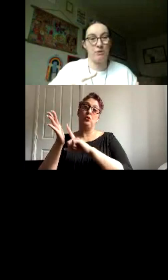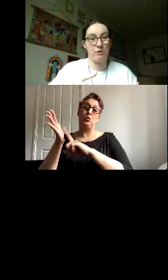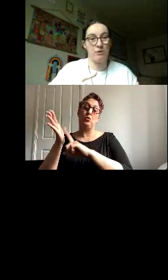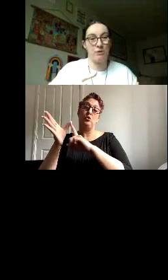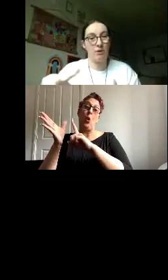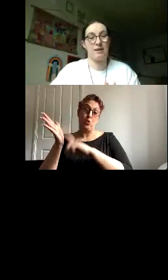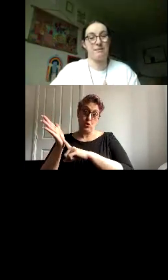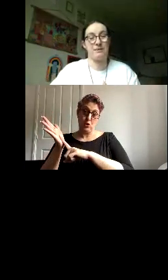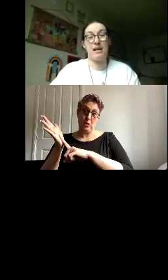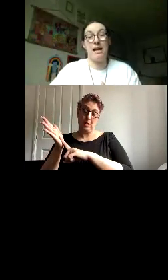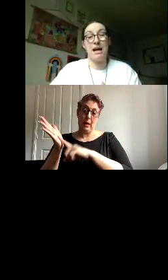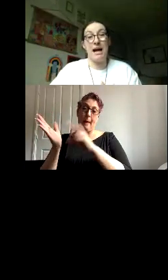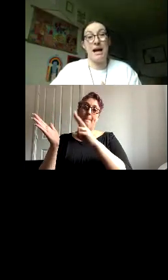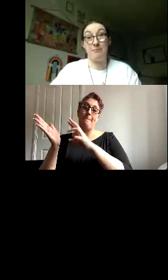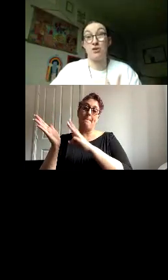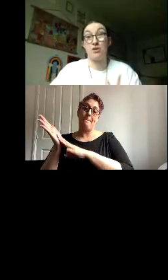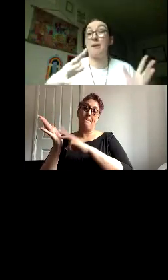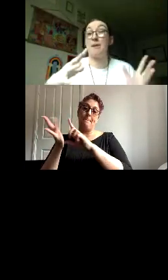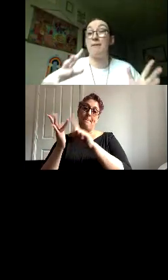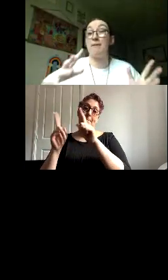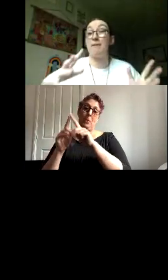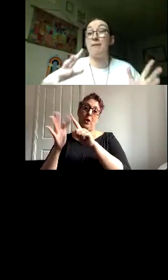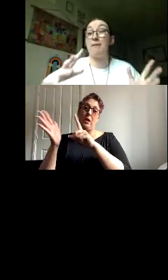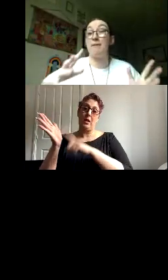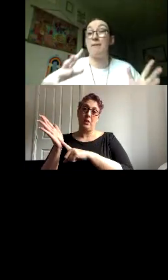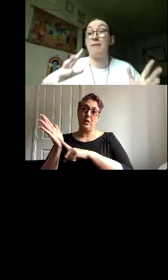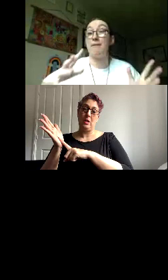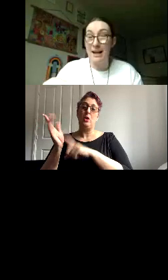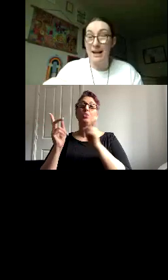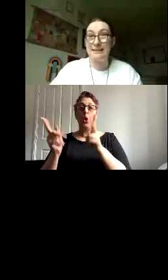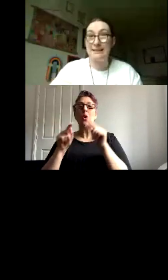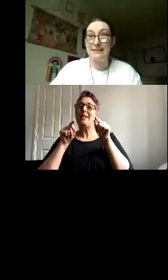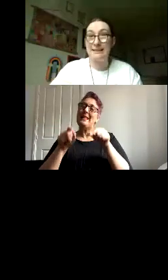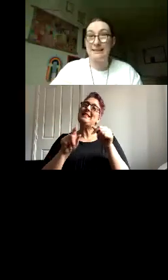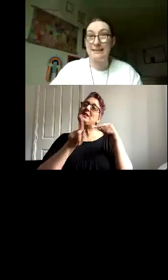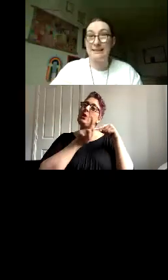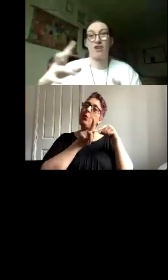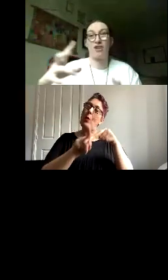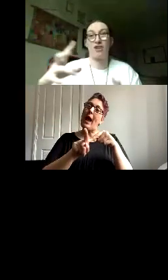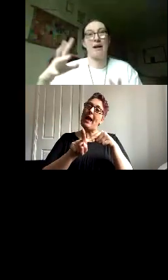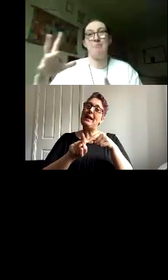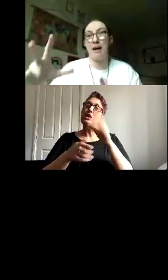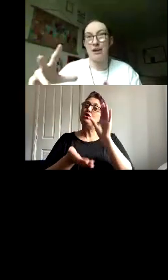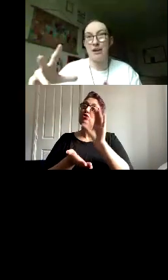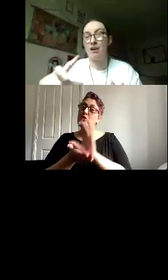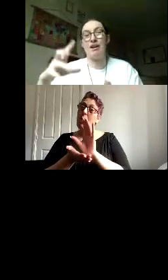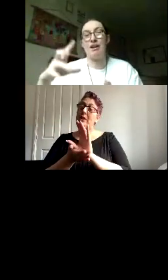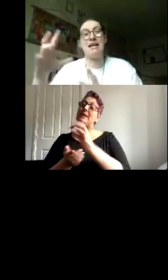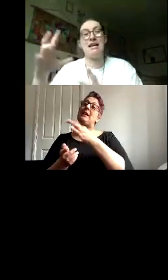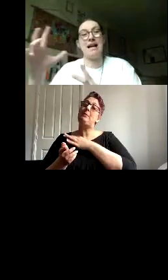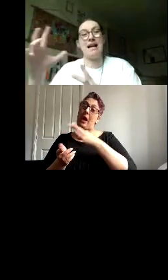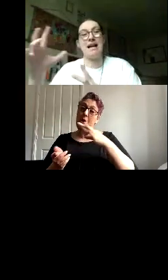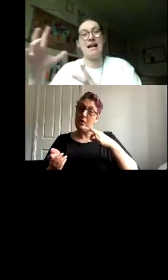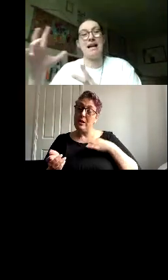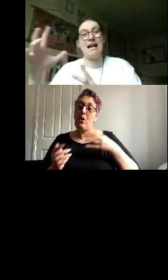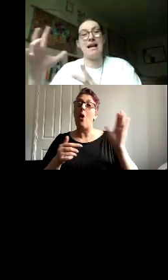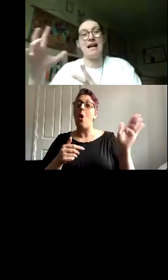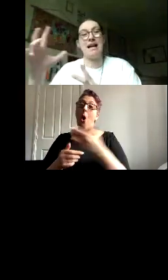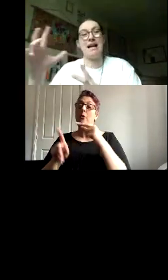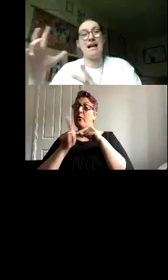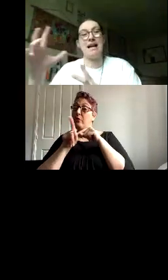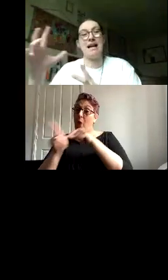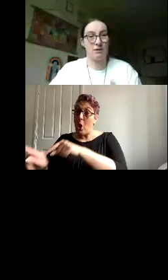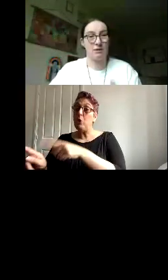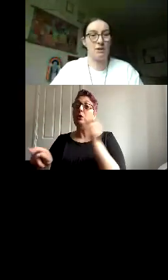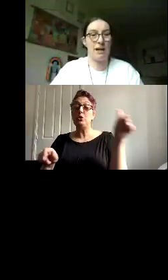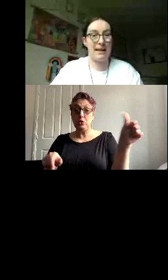NHS and healthcare systems should be following, and charities like Marie Curie and also